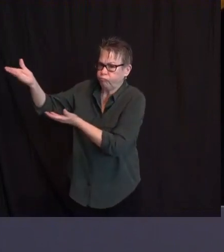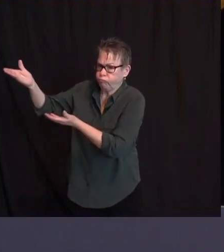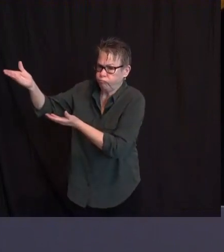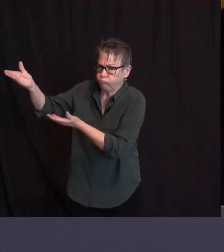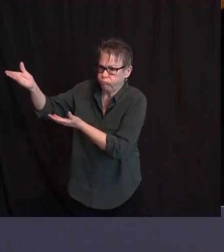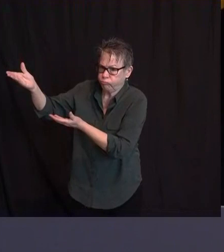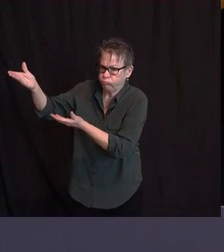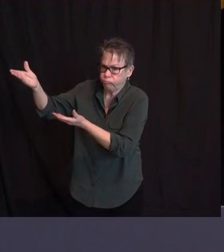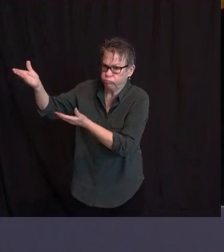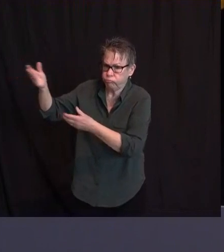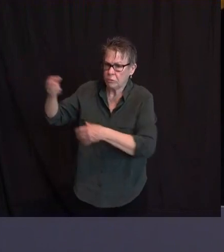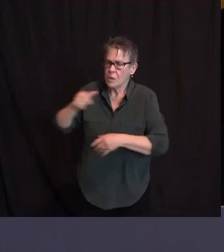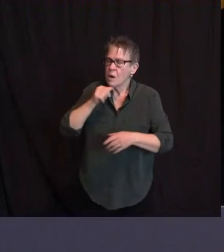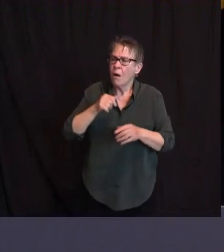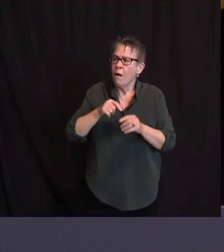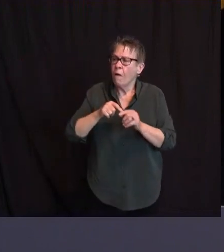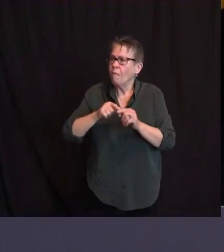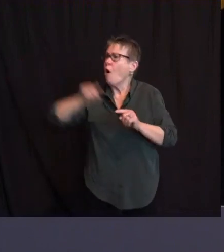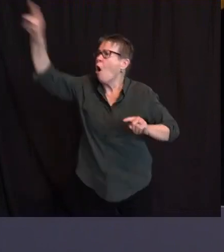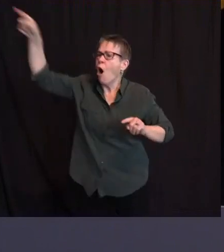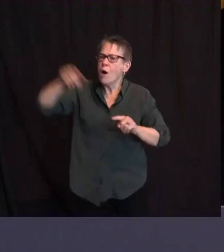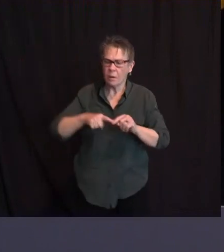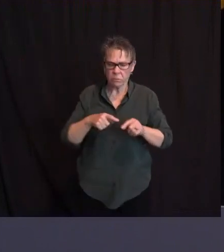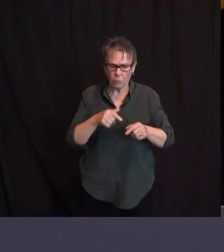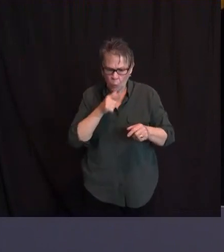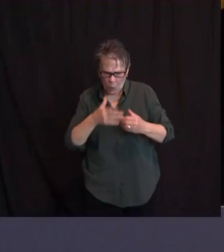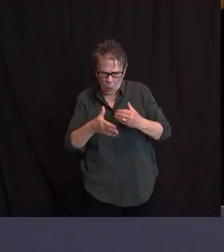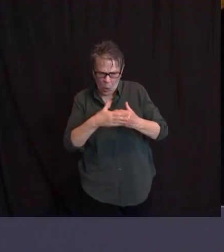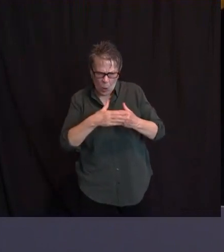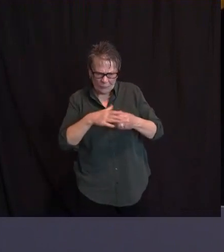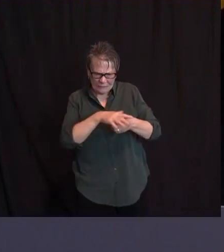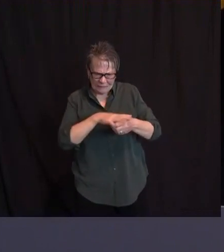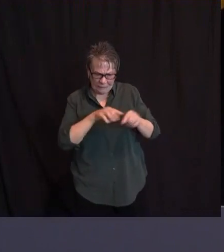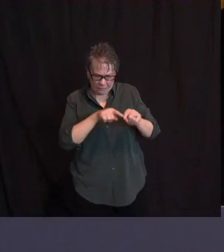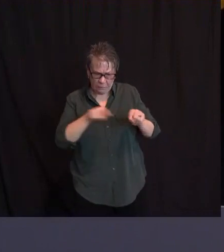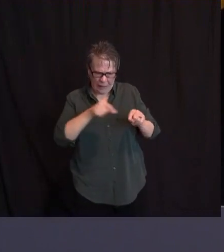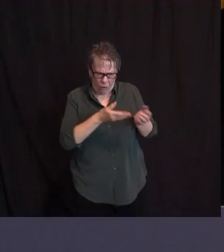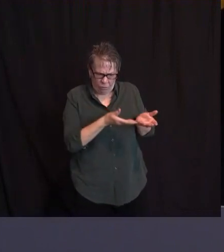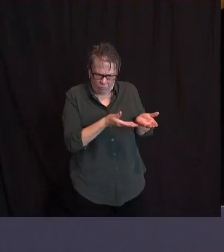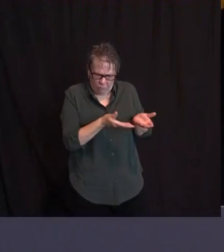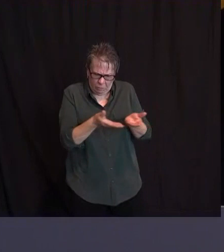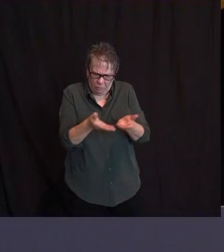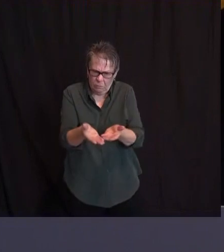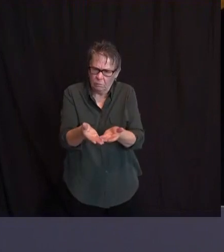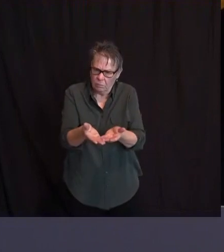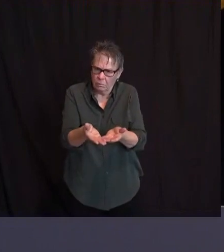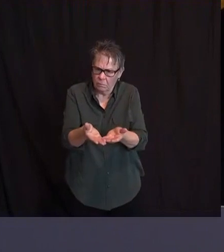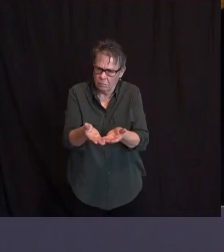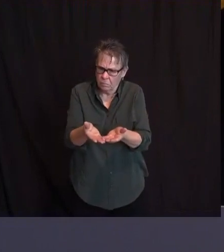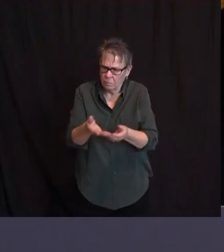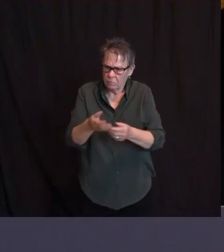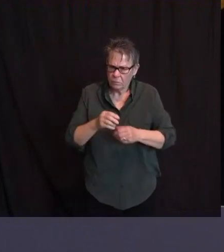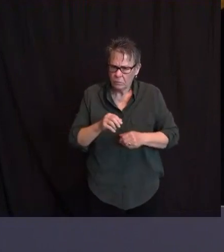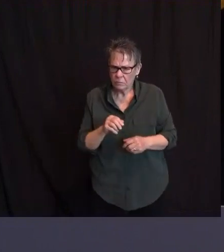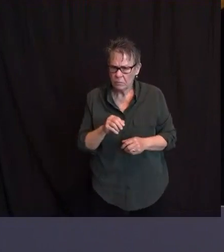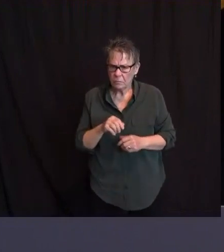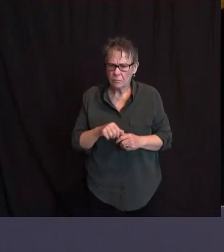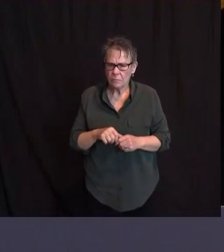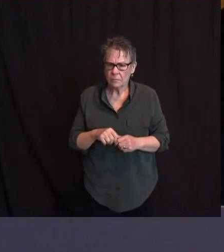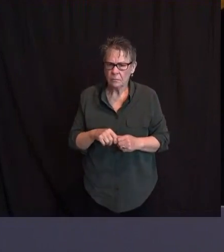Department of Human Services and an existing transport plan using existing transport